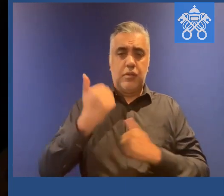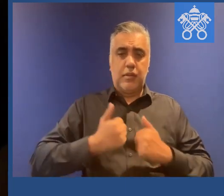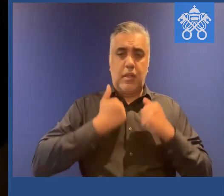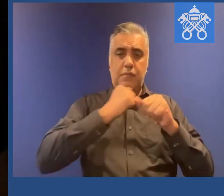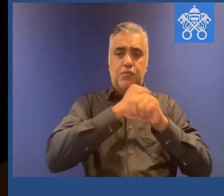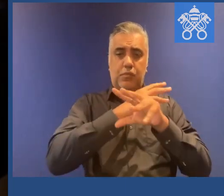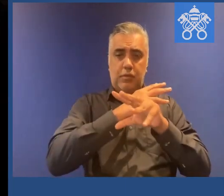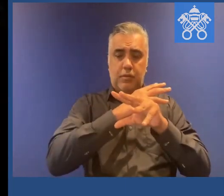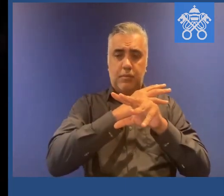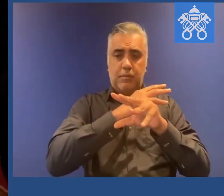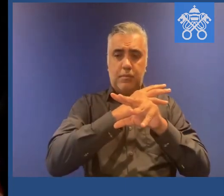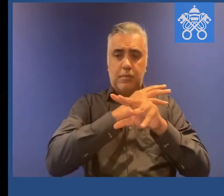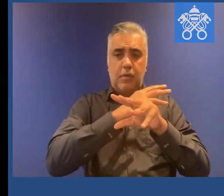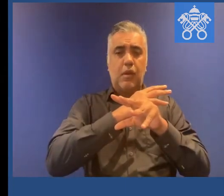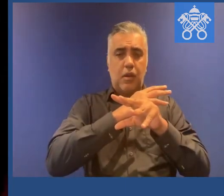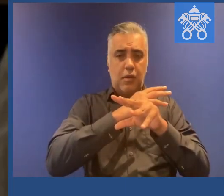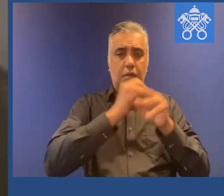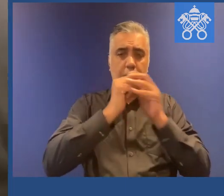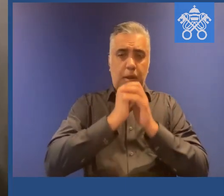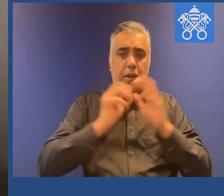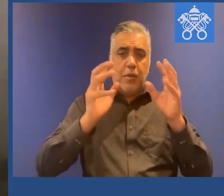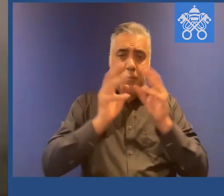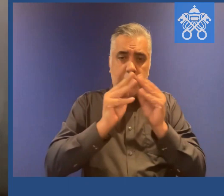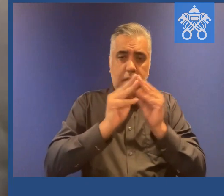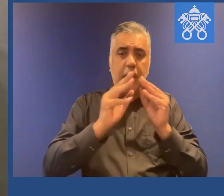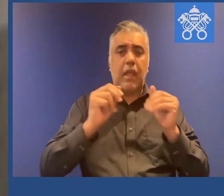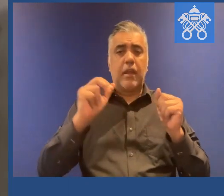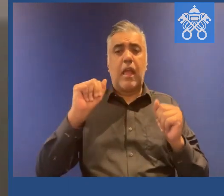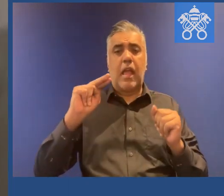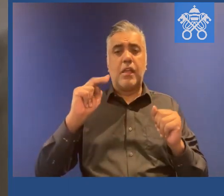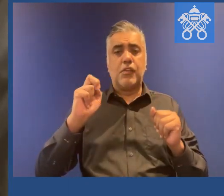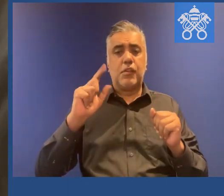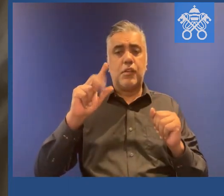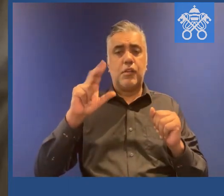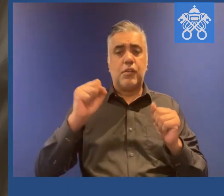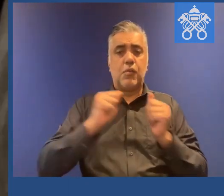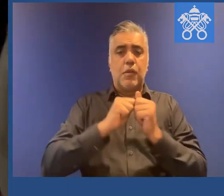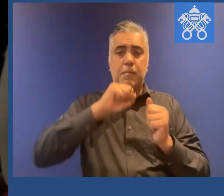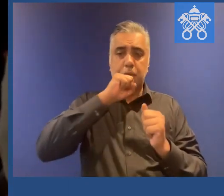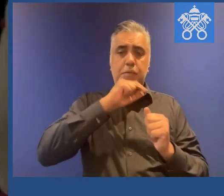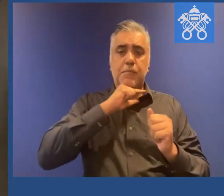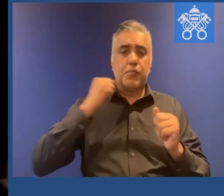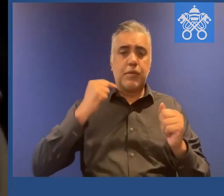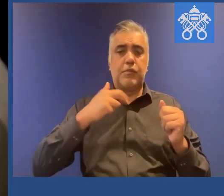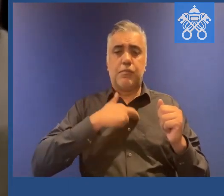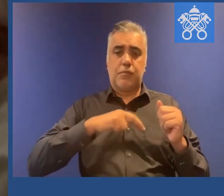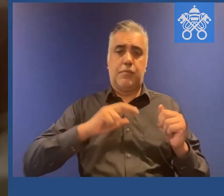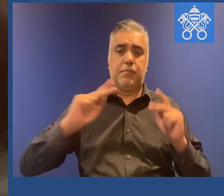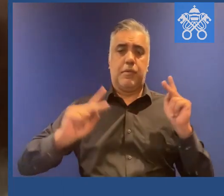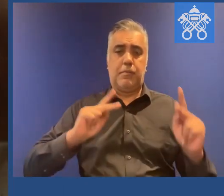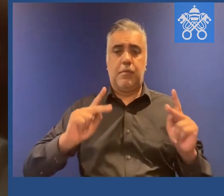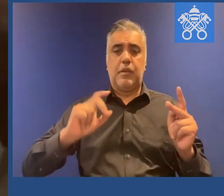live stream broadcast of the prayer meeting and Angelus with bishops, priests, consecrated